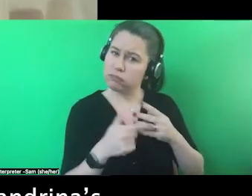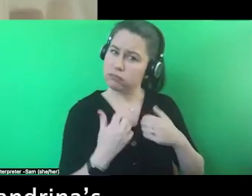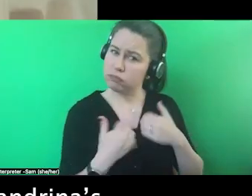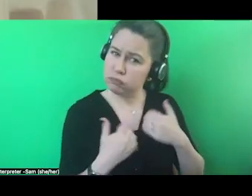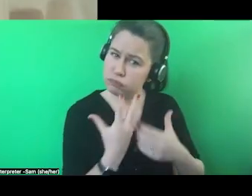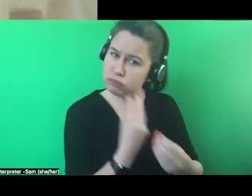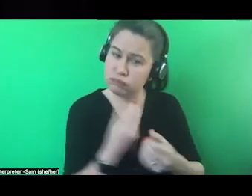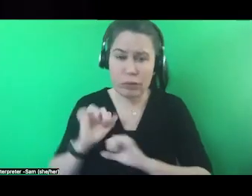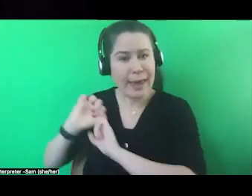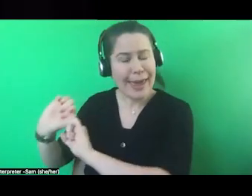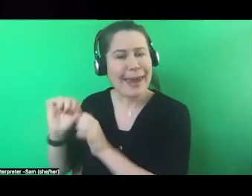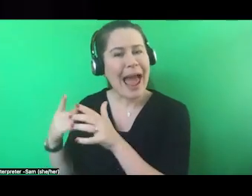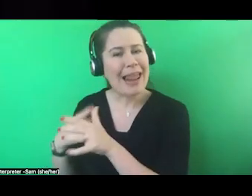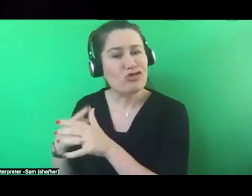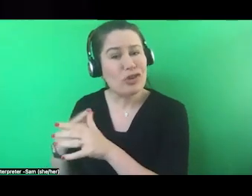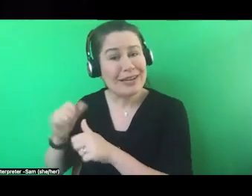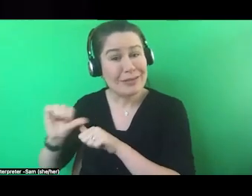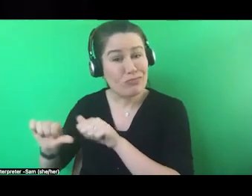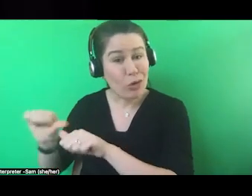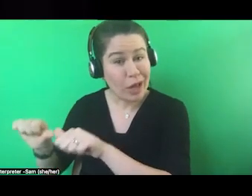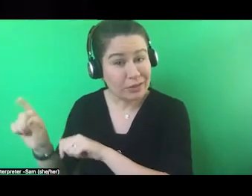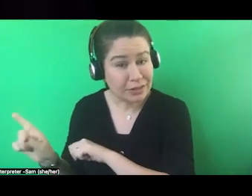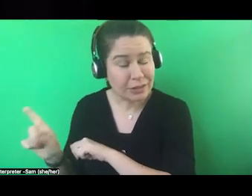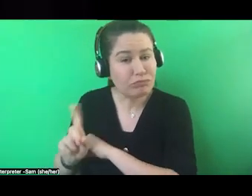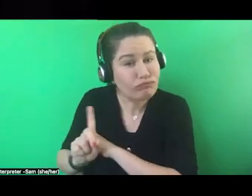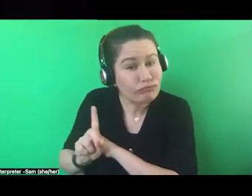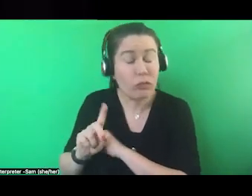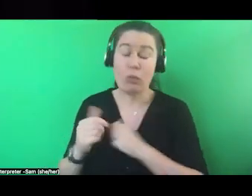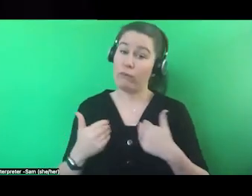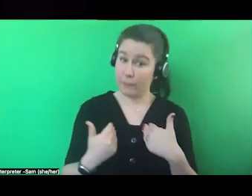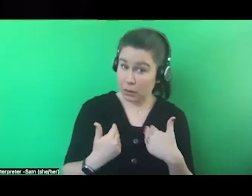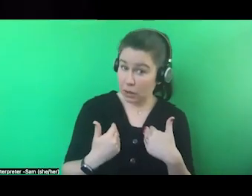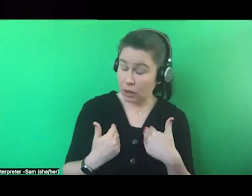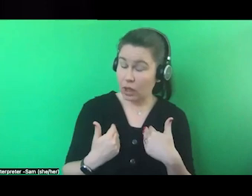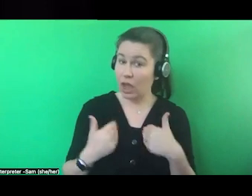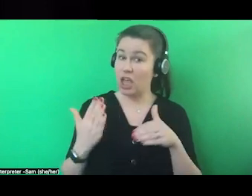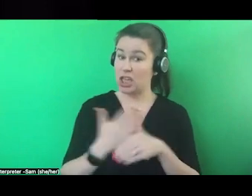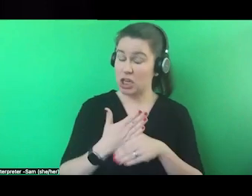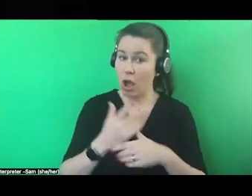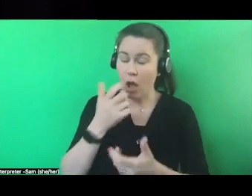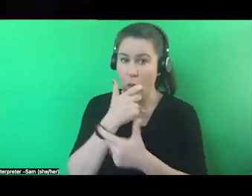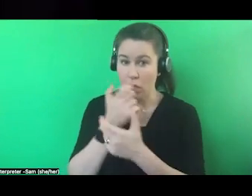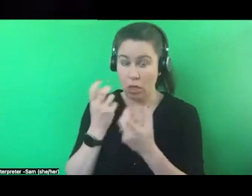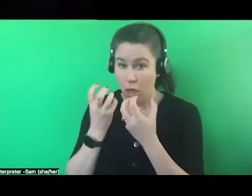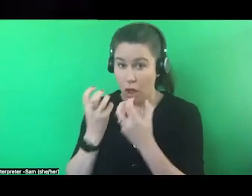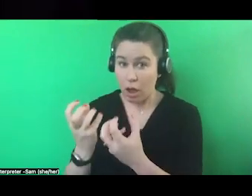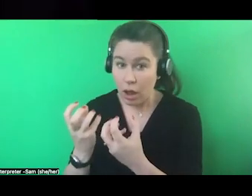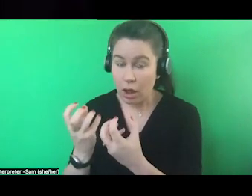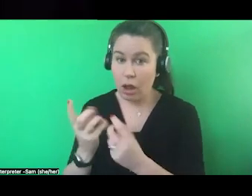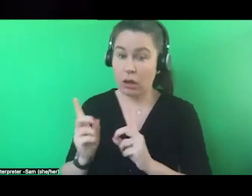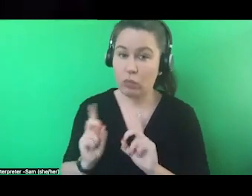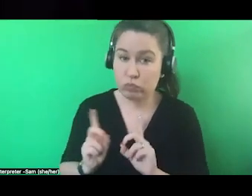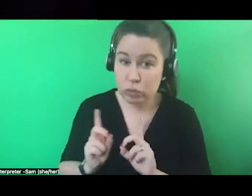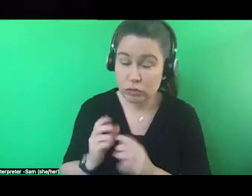Alexandrina's practice? Well, I would say that initially I was fascinated by